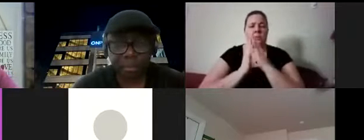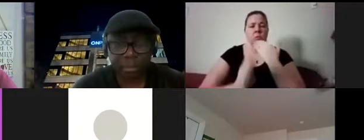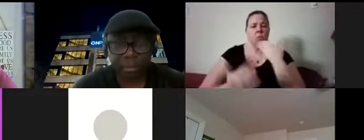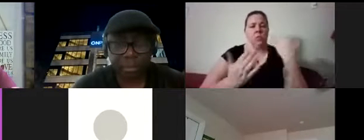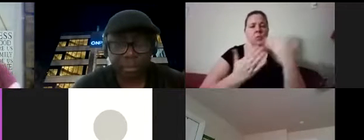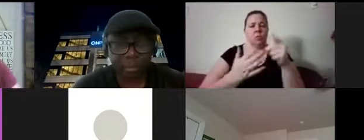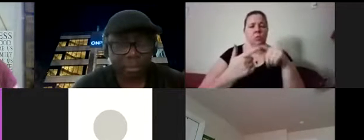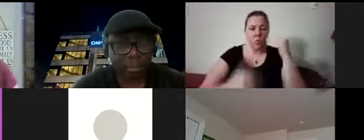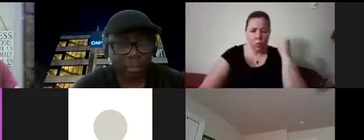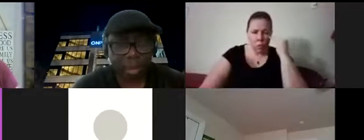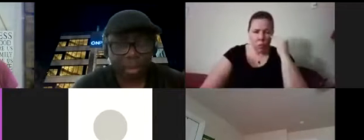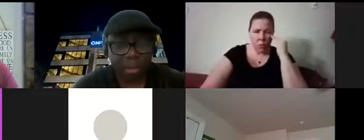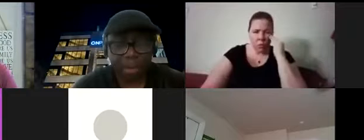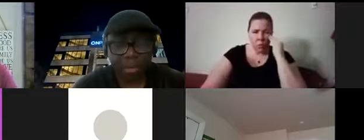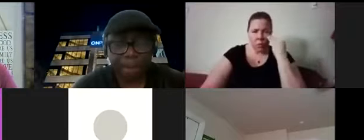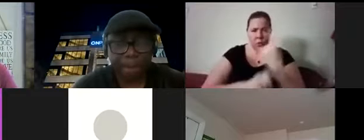know, right?